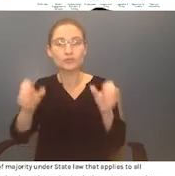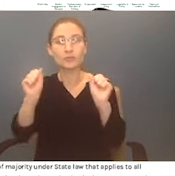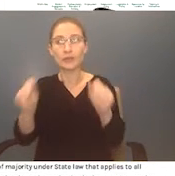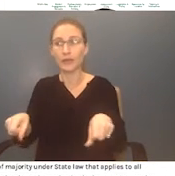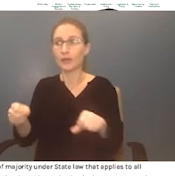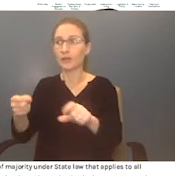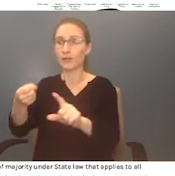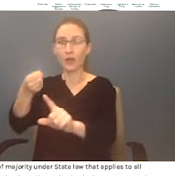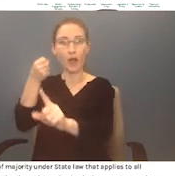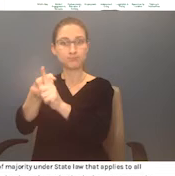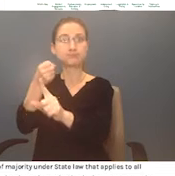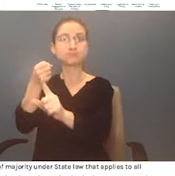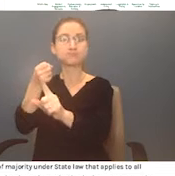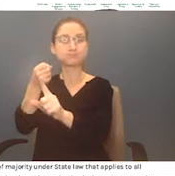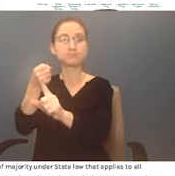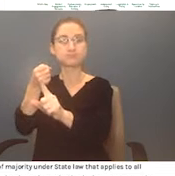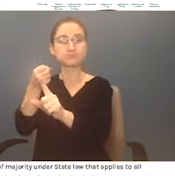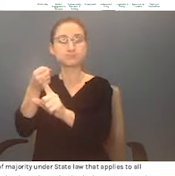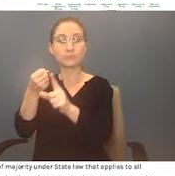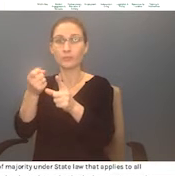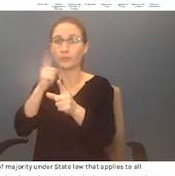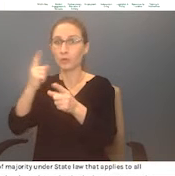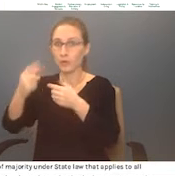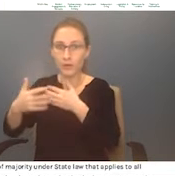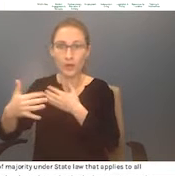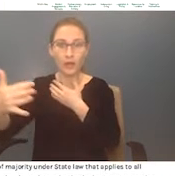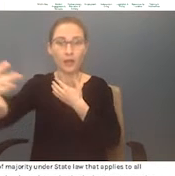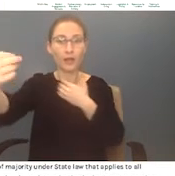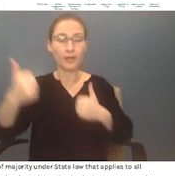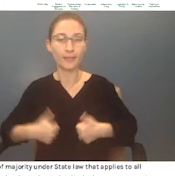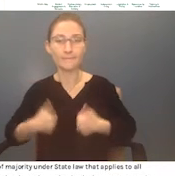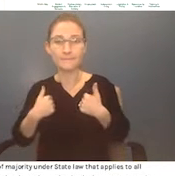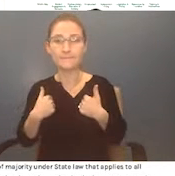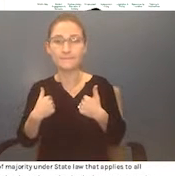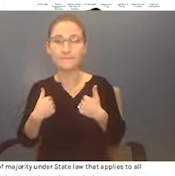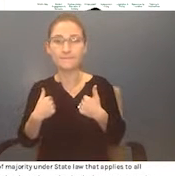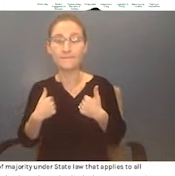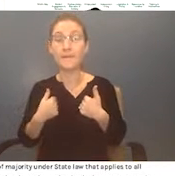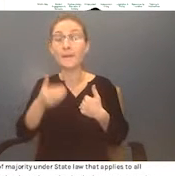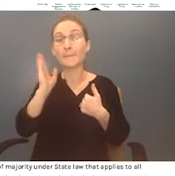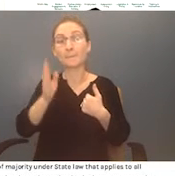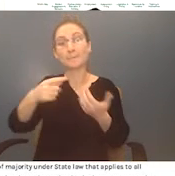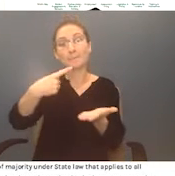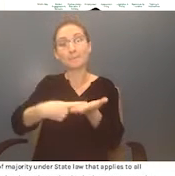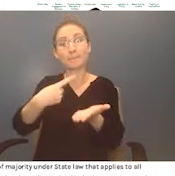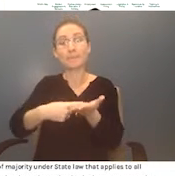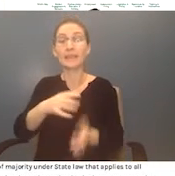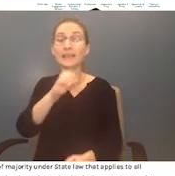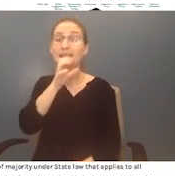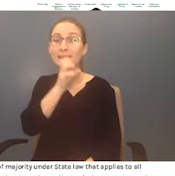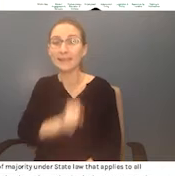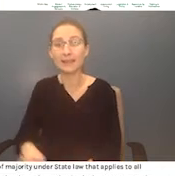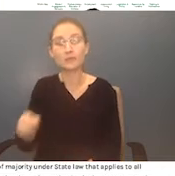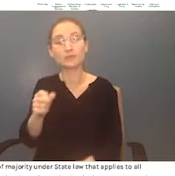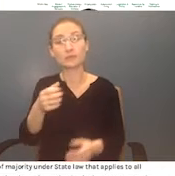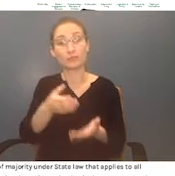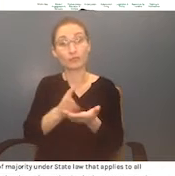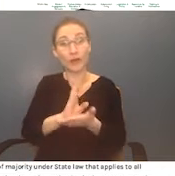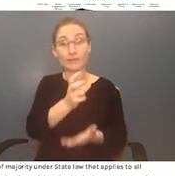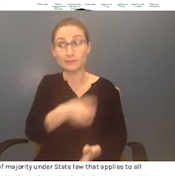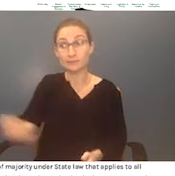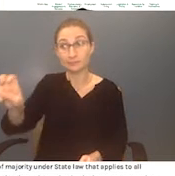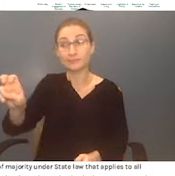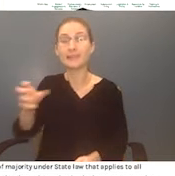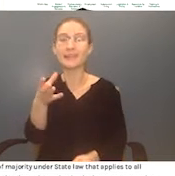have major implications for the rest of your life. So it talks about, age of majority, transfer of rights, and